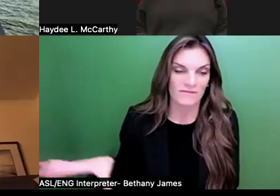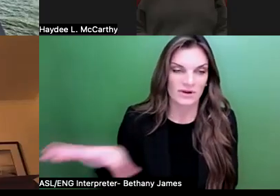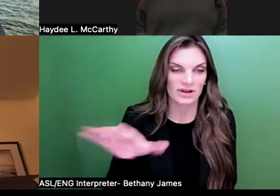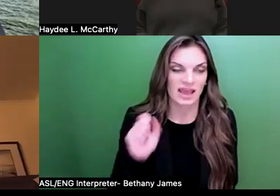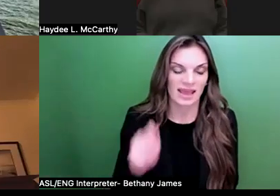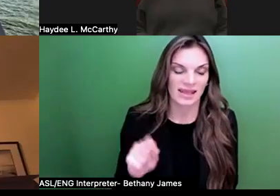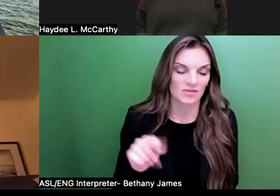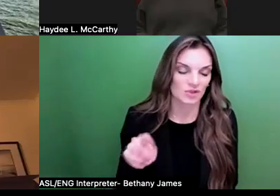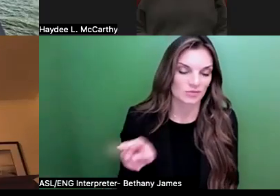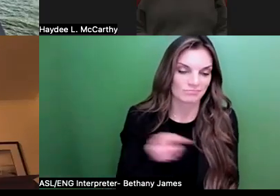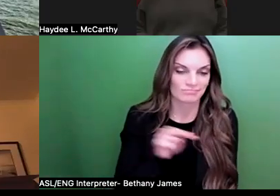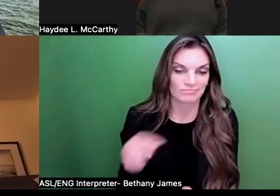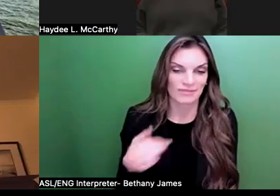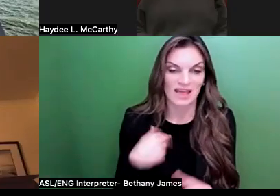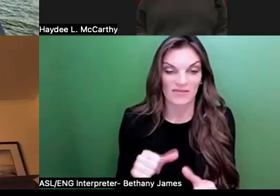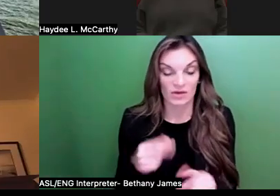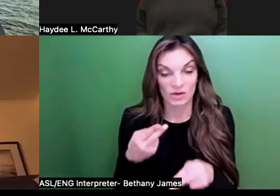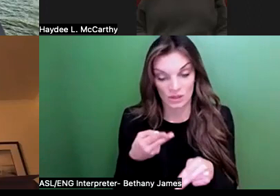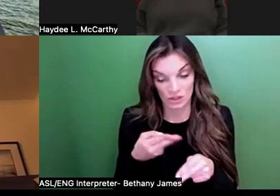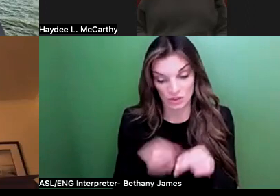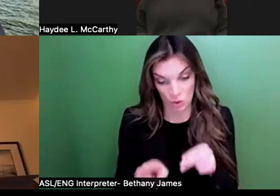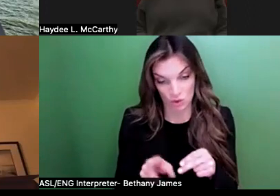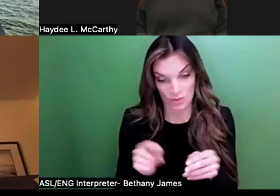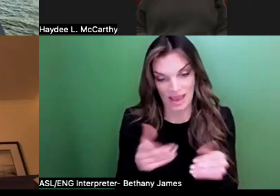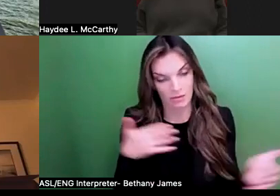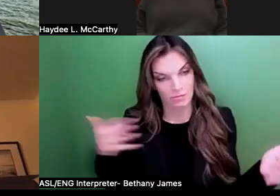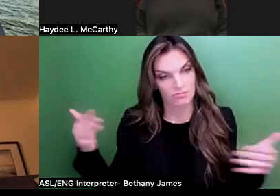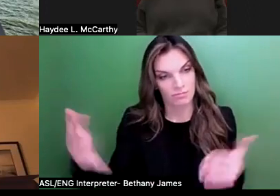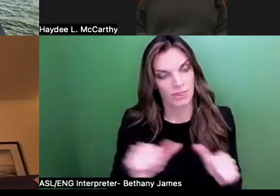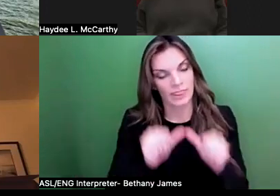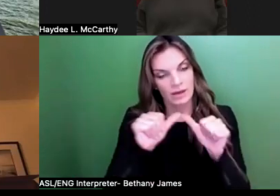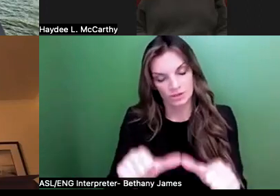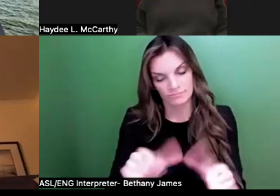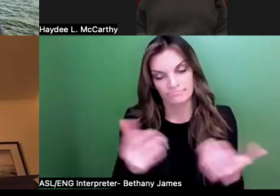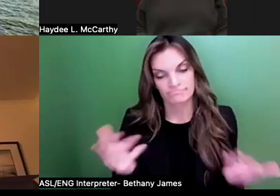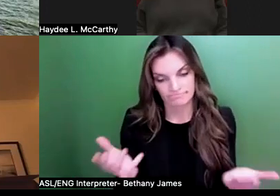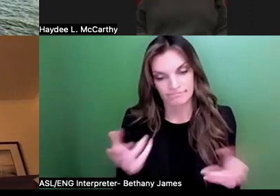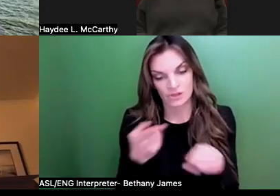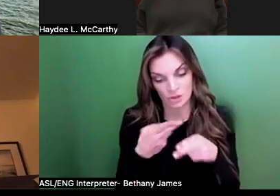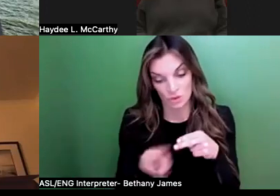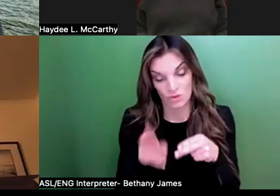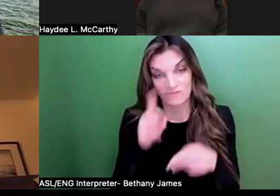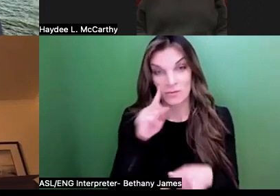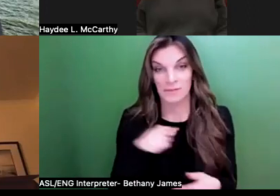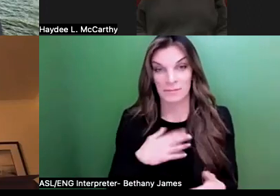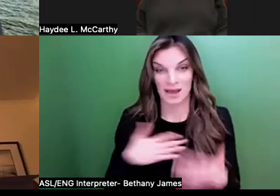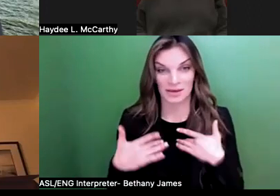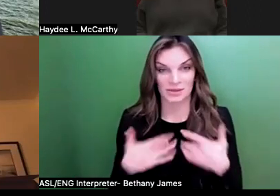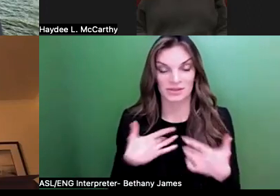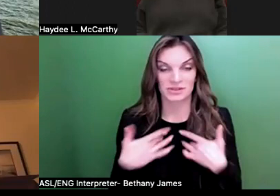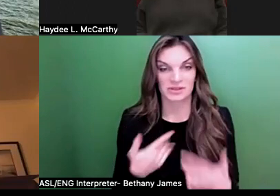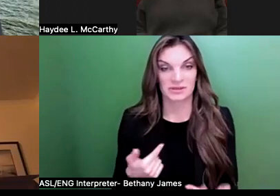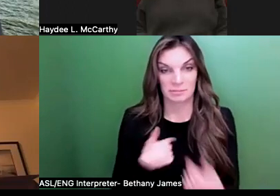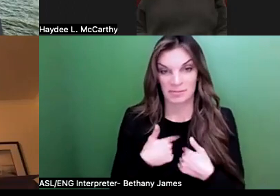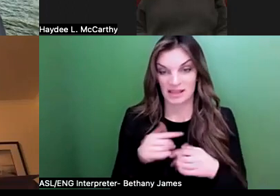ways. You have short-term, long-term. Short-term, the concern would be for me, I would not encourage a lot of development down